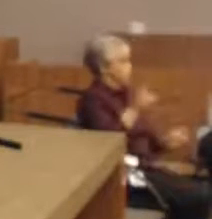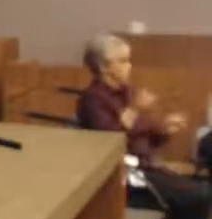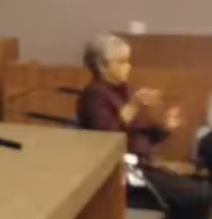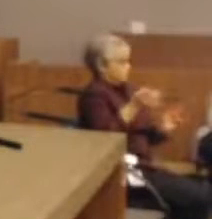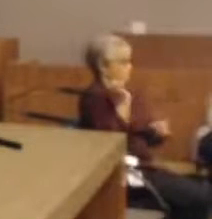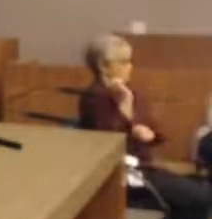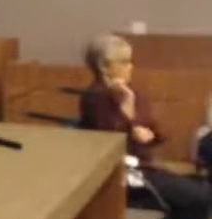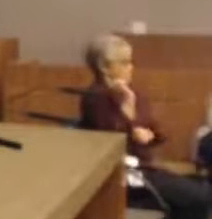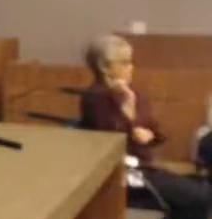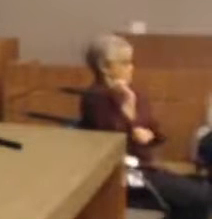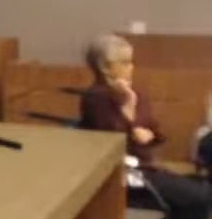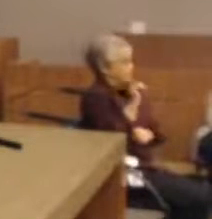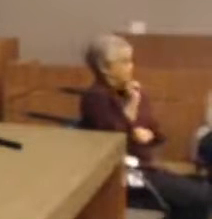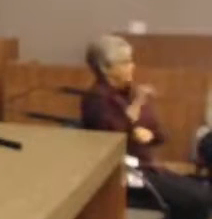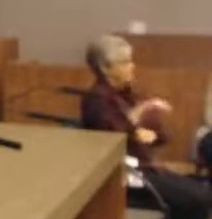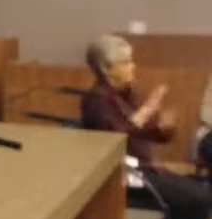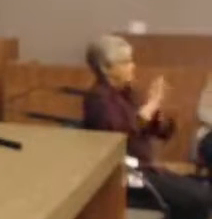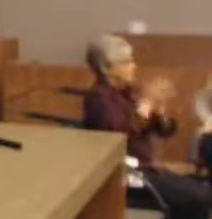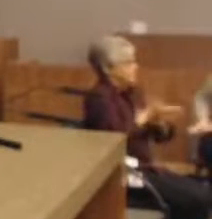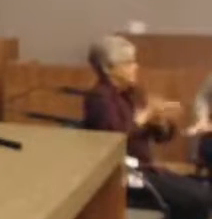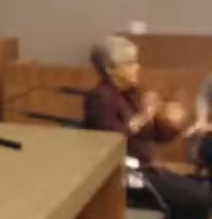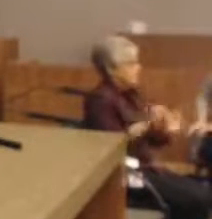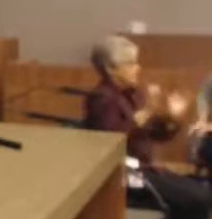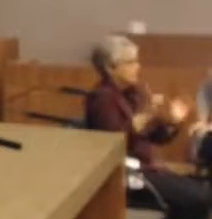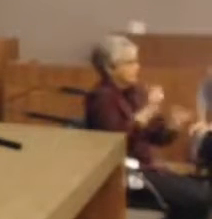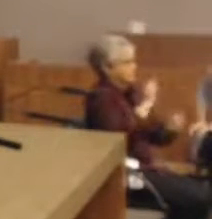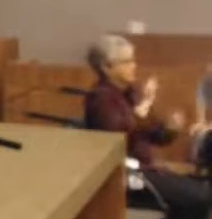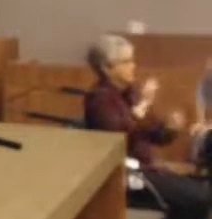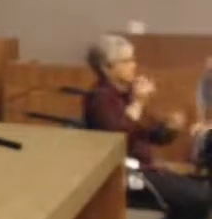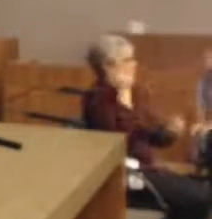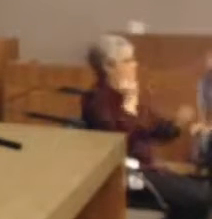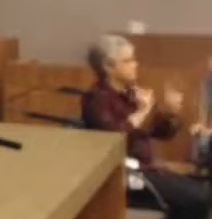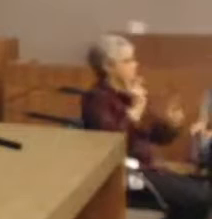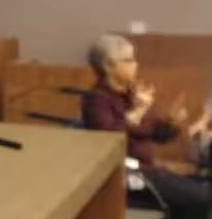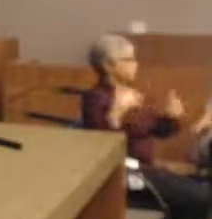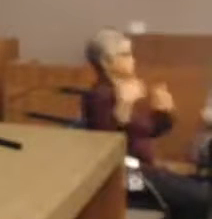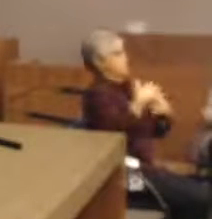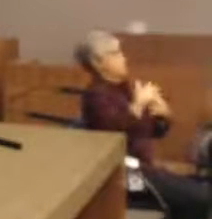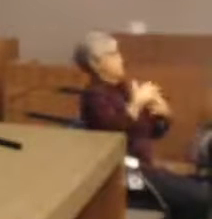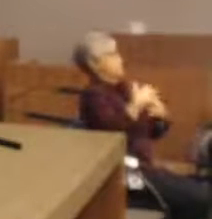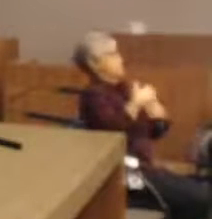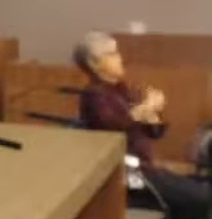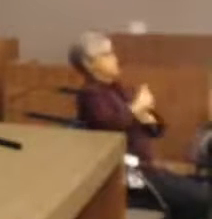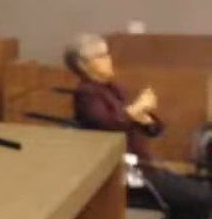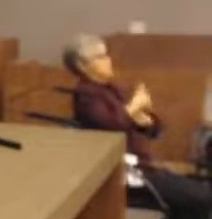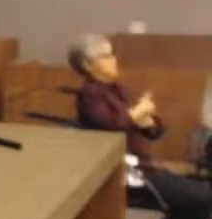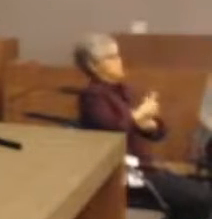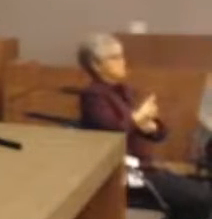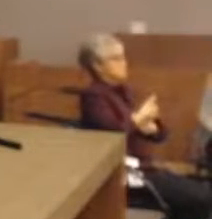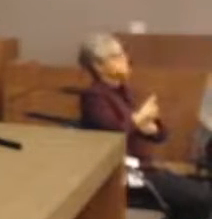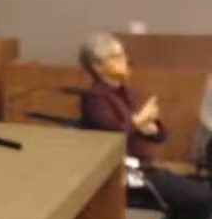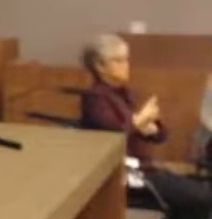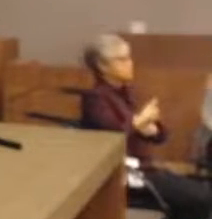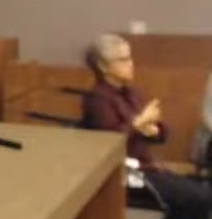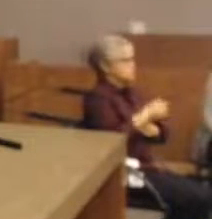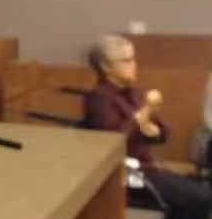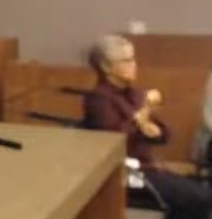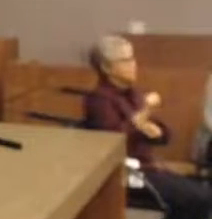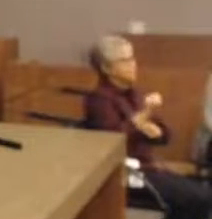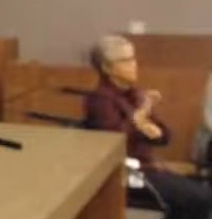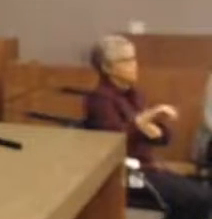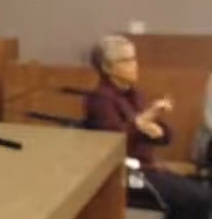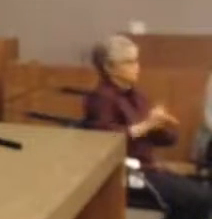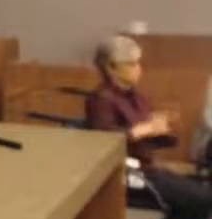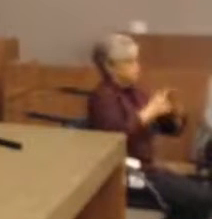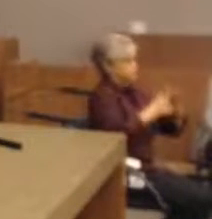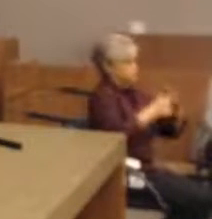piece is what gets activated when people are afraid or threatened or in danger. Your amygdala kicks in. And when your amygdala kicks in